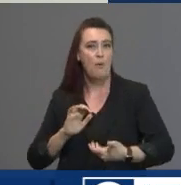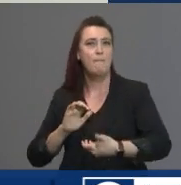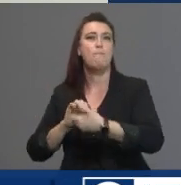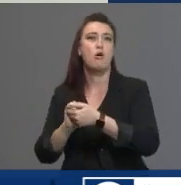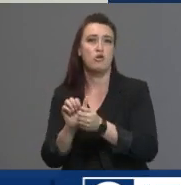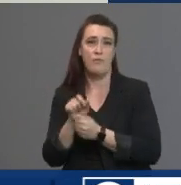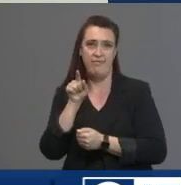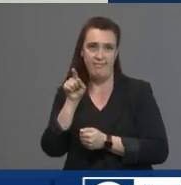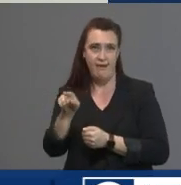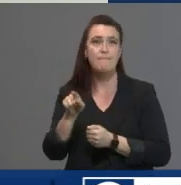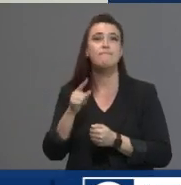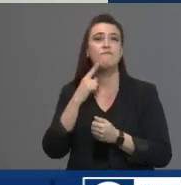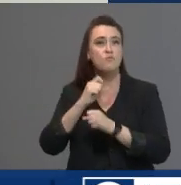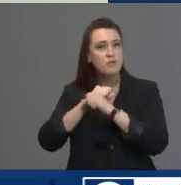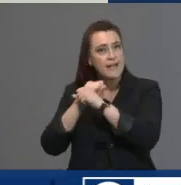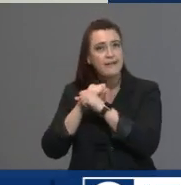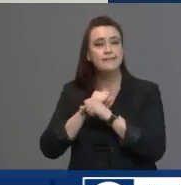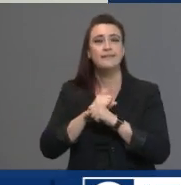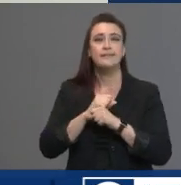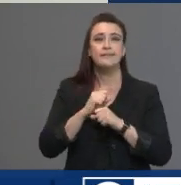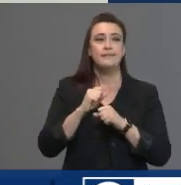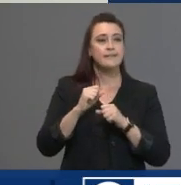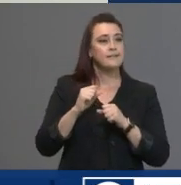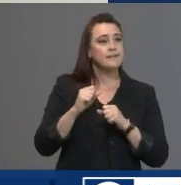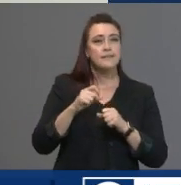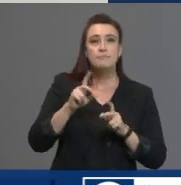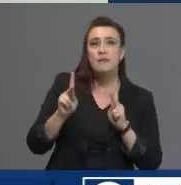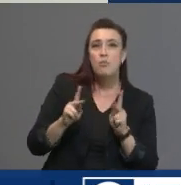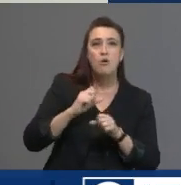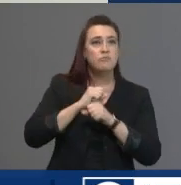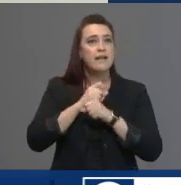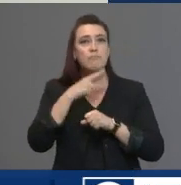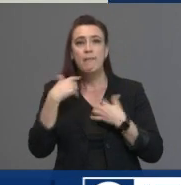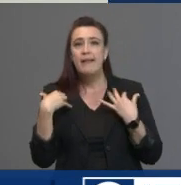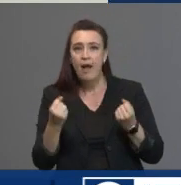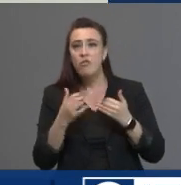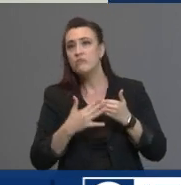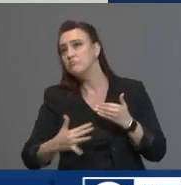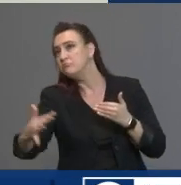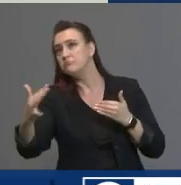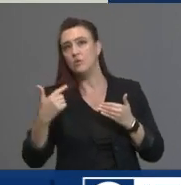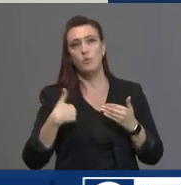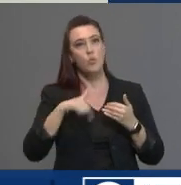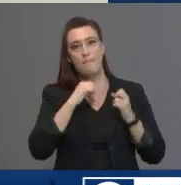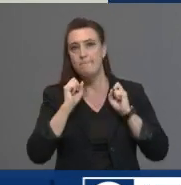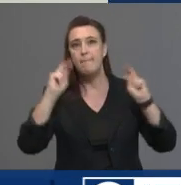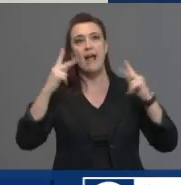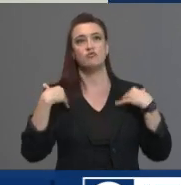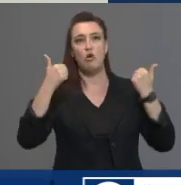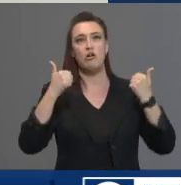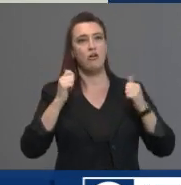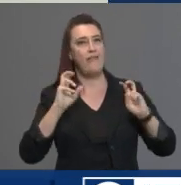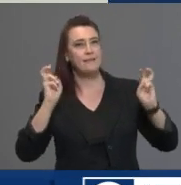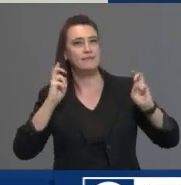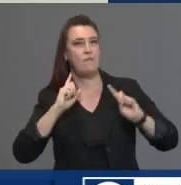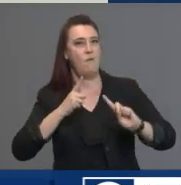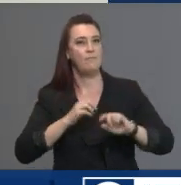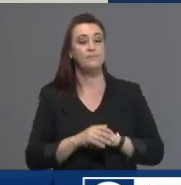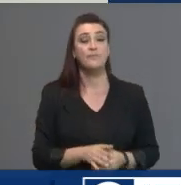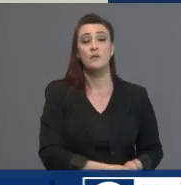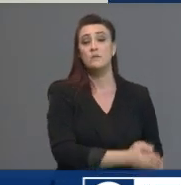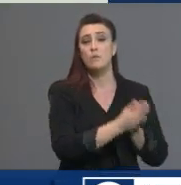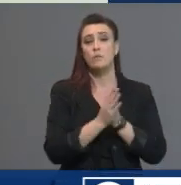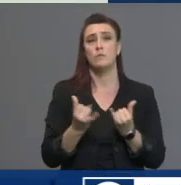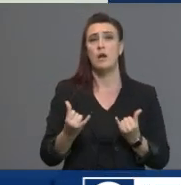be partnering with you in this protection of people and public health going forward as we return stronger. So let's talk about